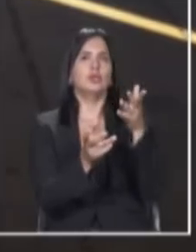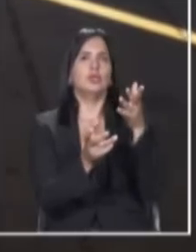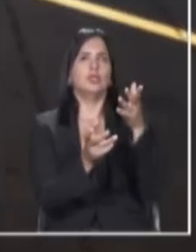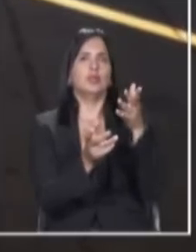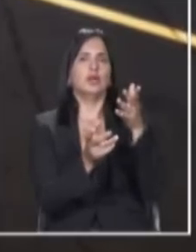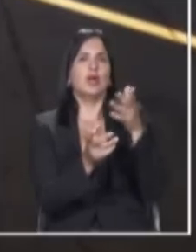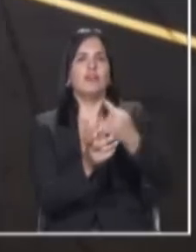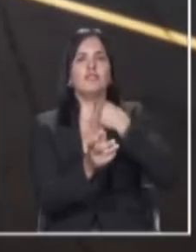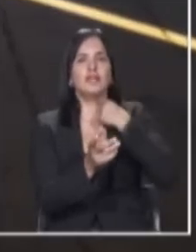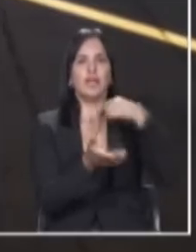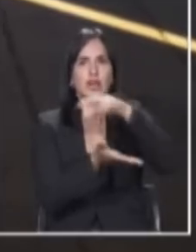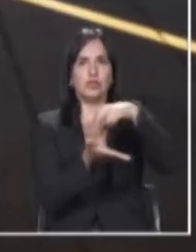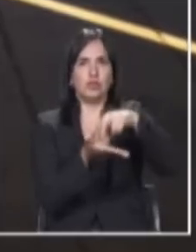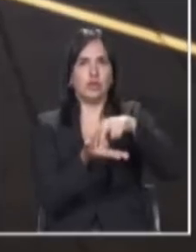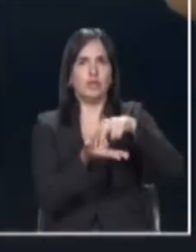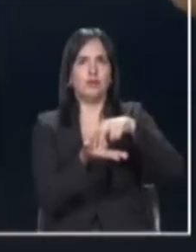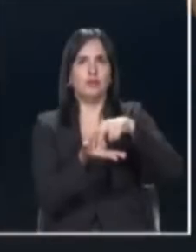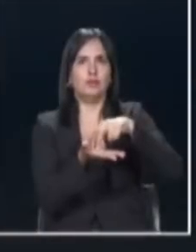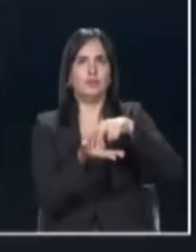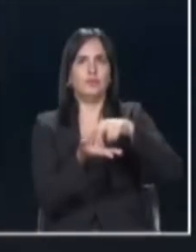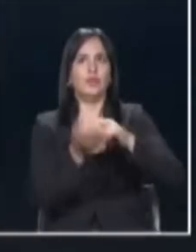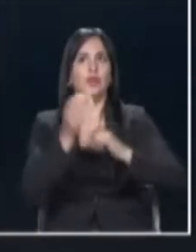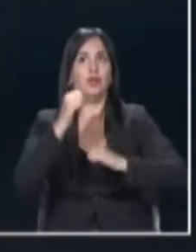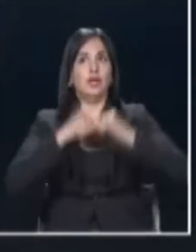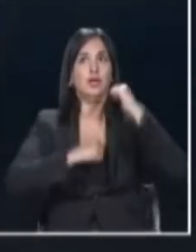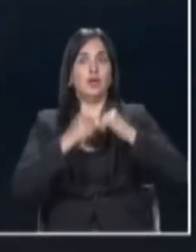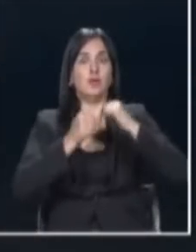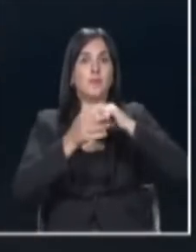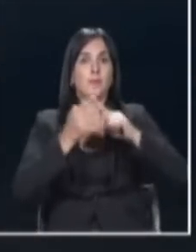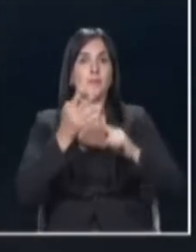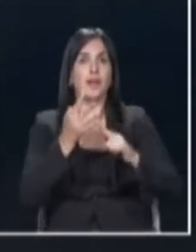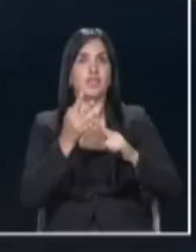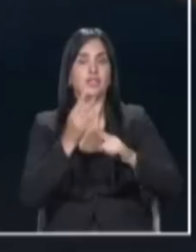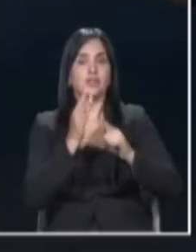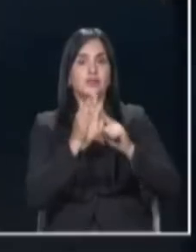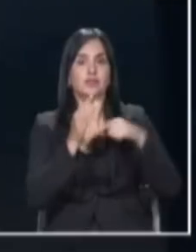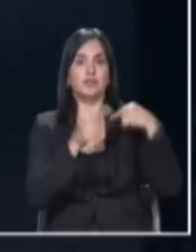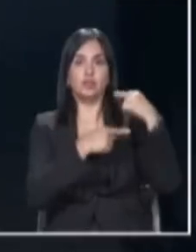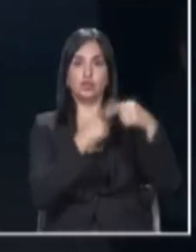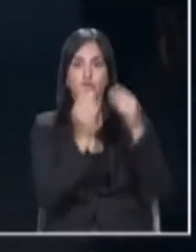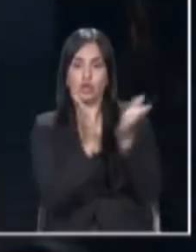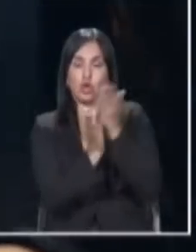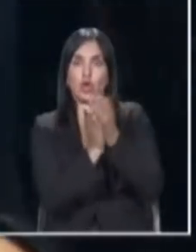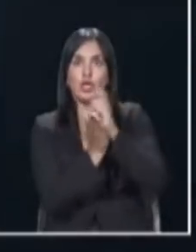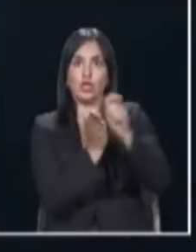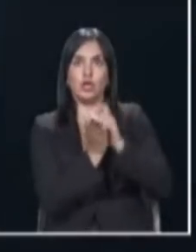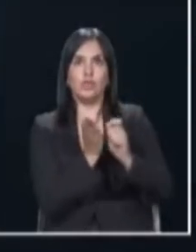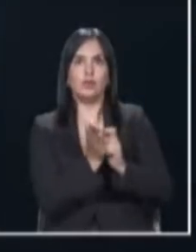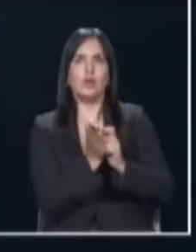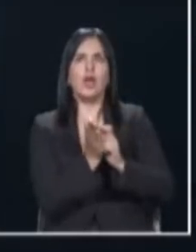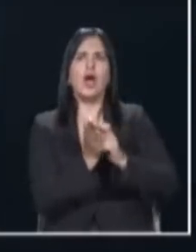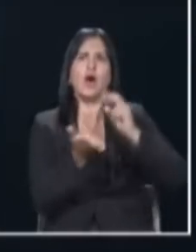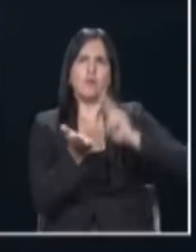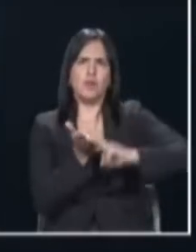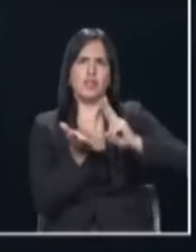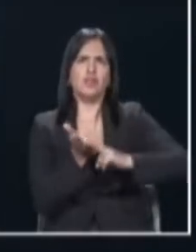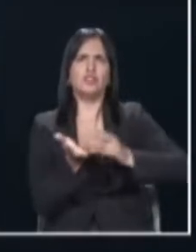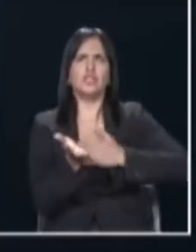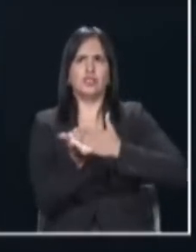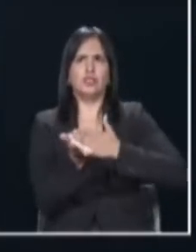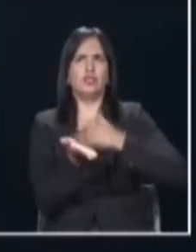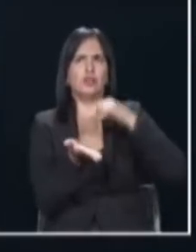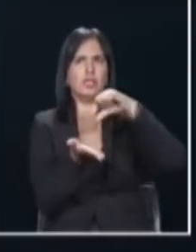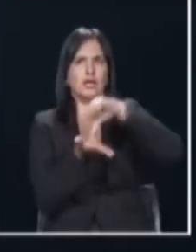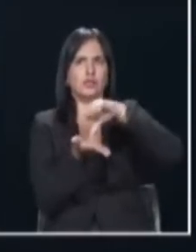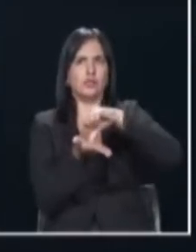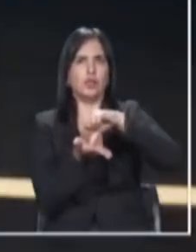Charles Dickens included so much criticism of industrialization in many of his novels there was a real sense that the city had become completely overwhelmed